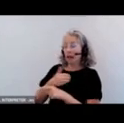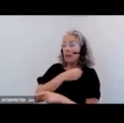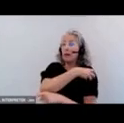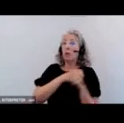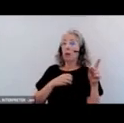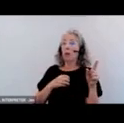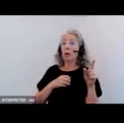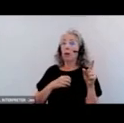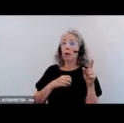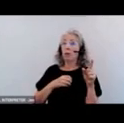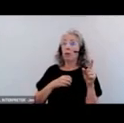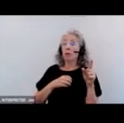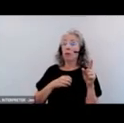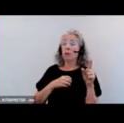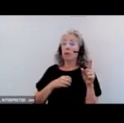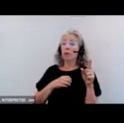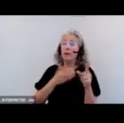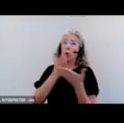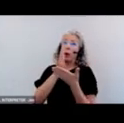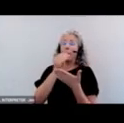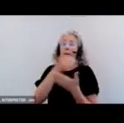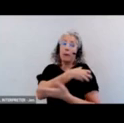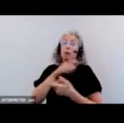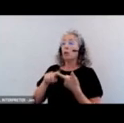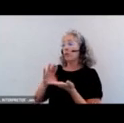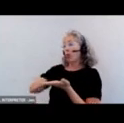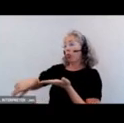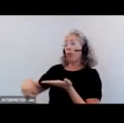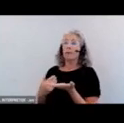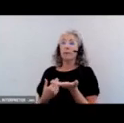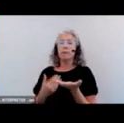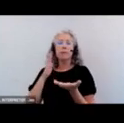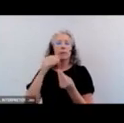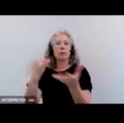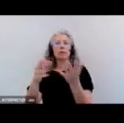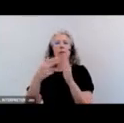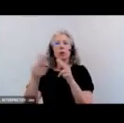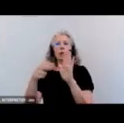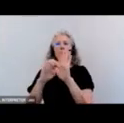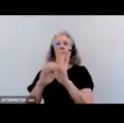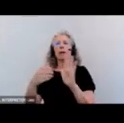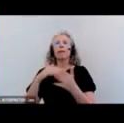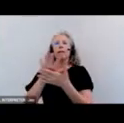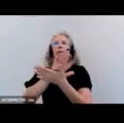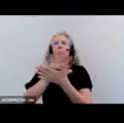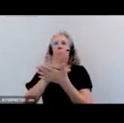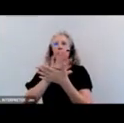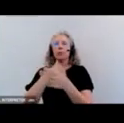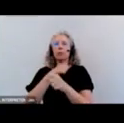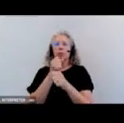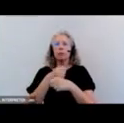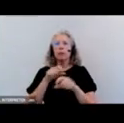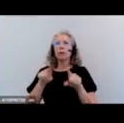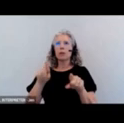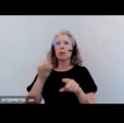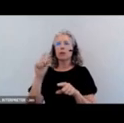right to, or the power anyway, to dismiss. And I'm just going to give you a quick example. There's a film that we have that we made in